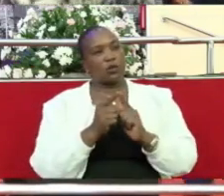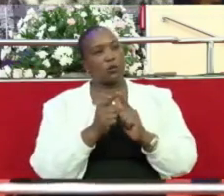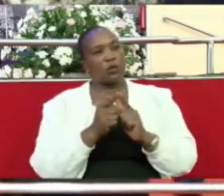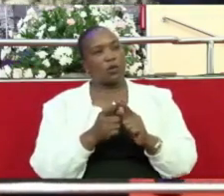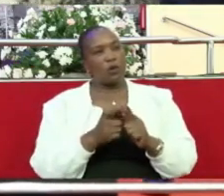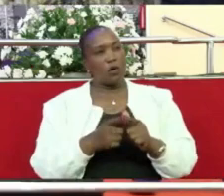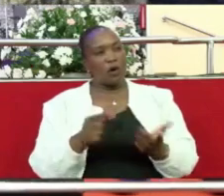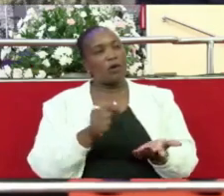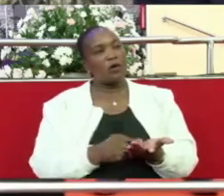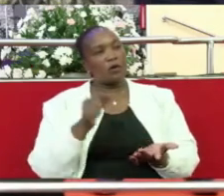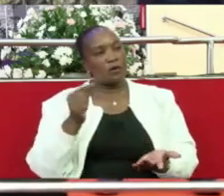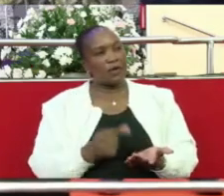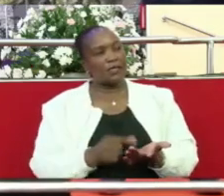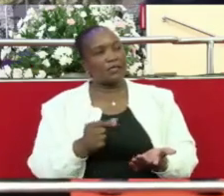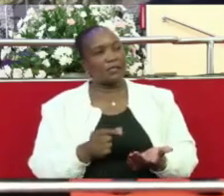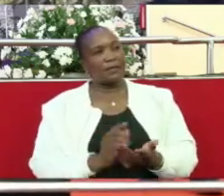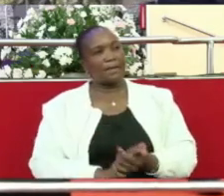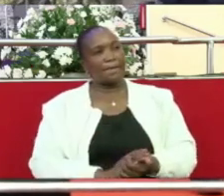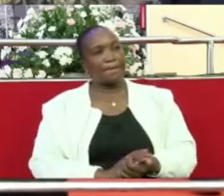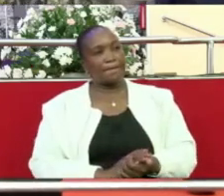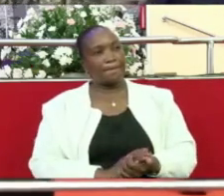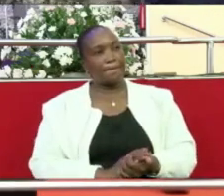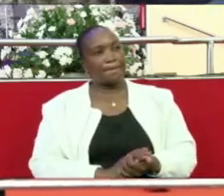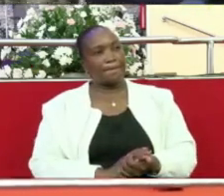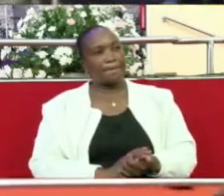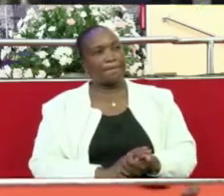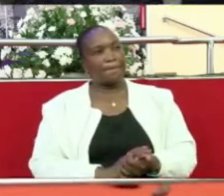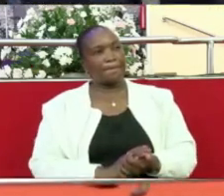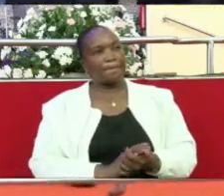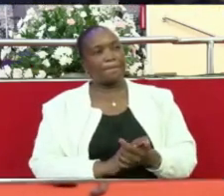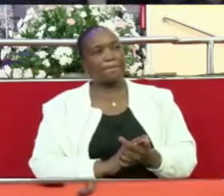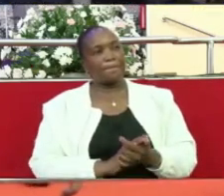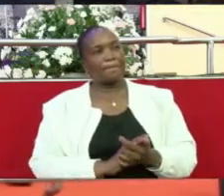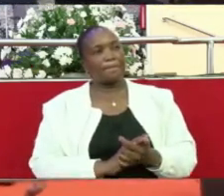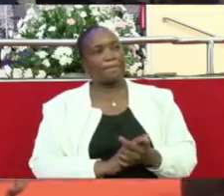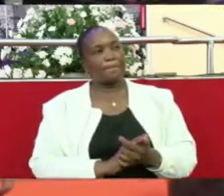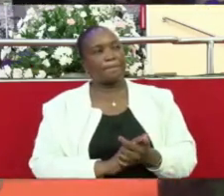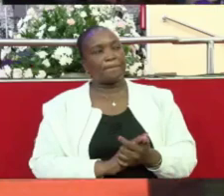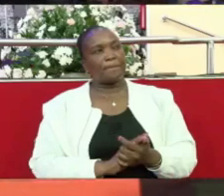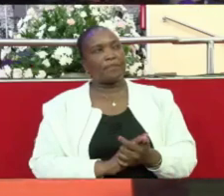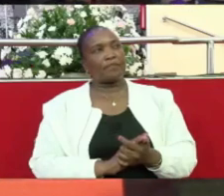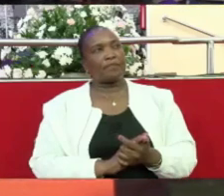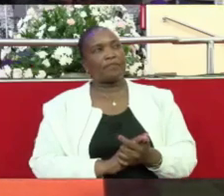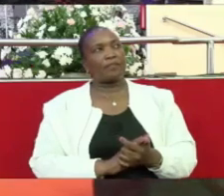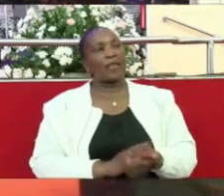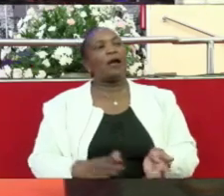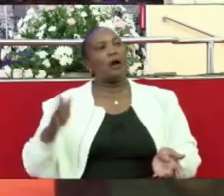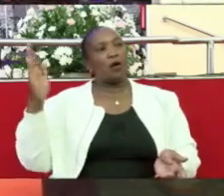battles, because it's not just you. It is God who comes in.